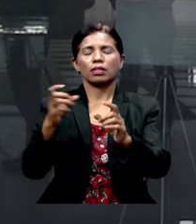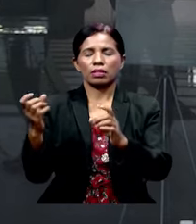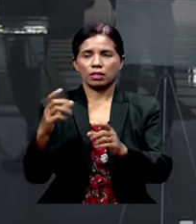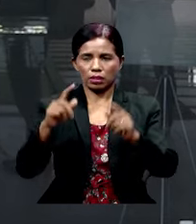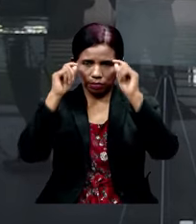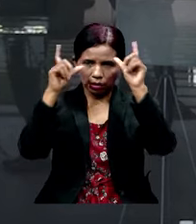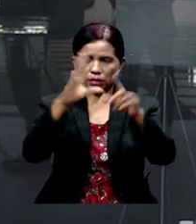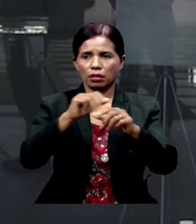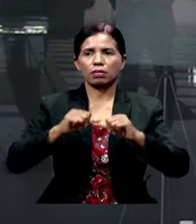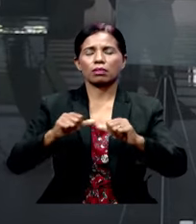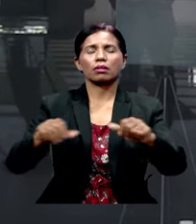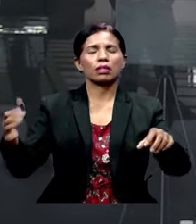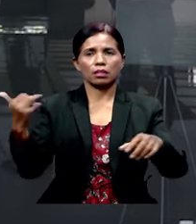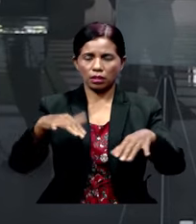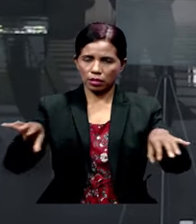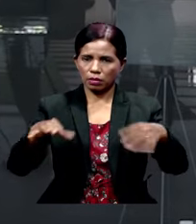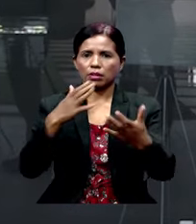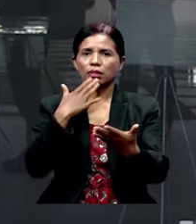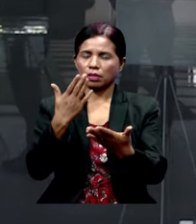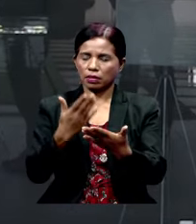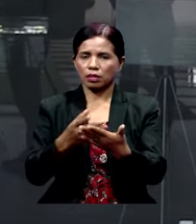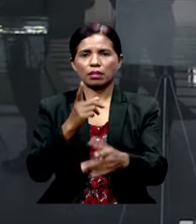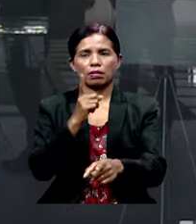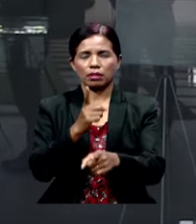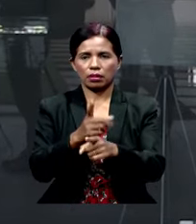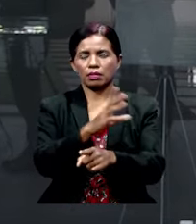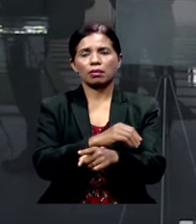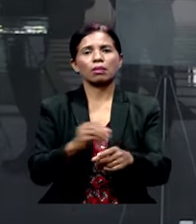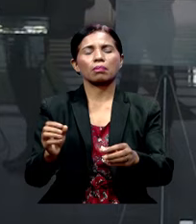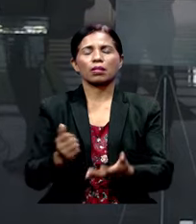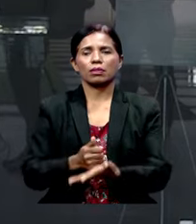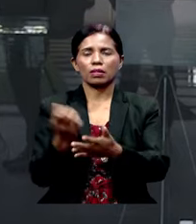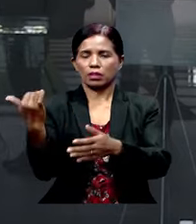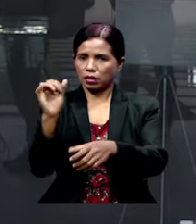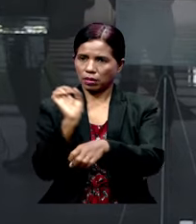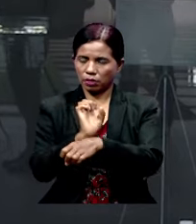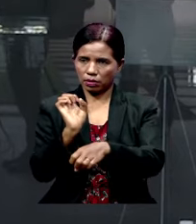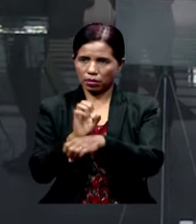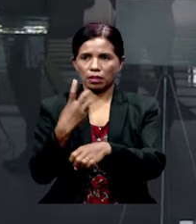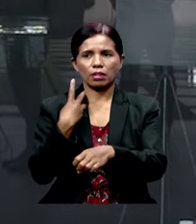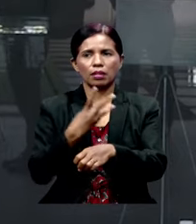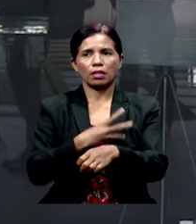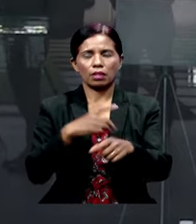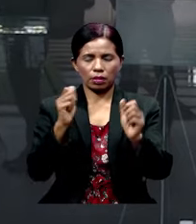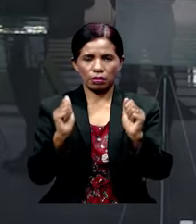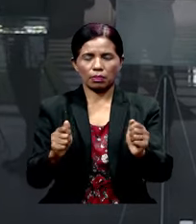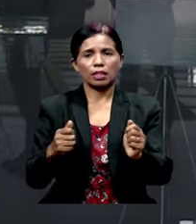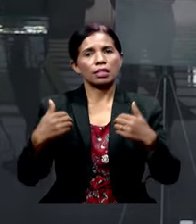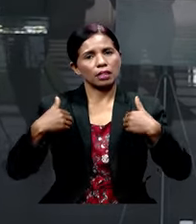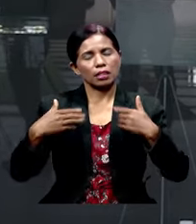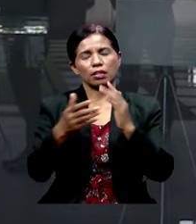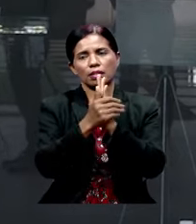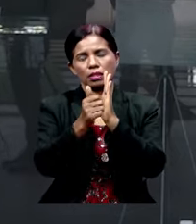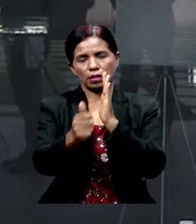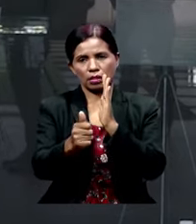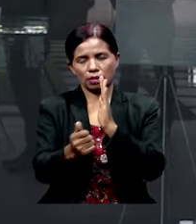do that. They make an amazing contribution to the Northern Territory economy, but they're also able to be able to take their skills back